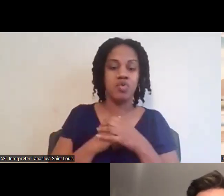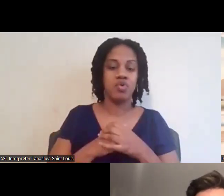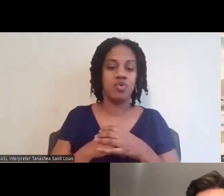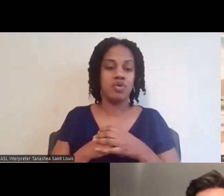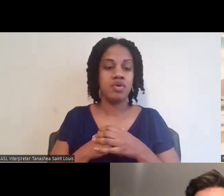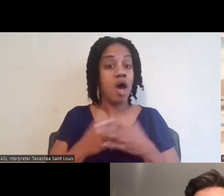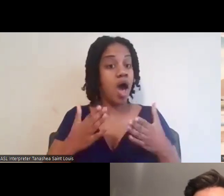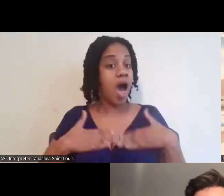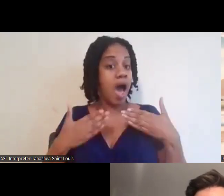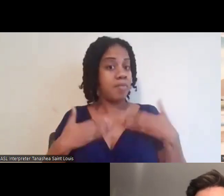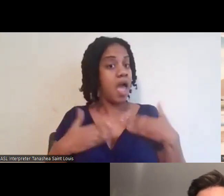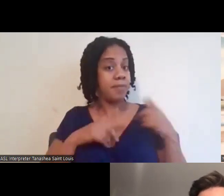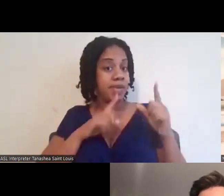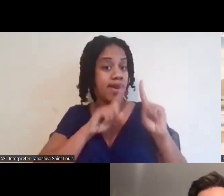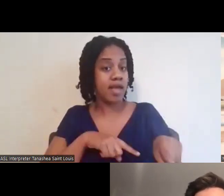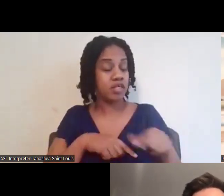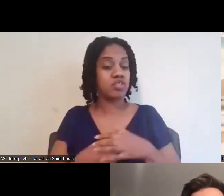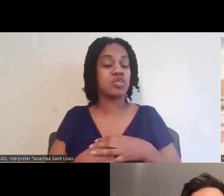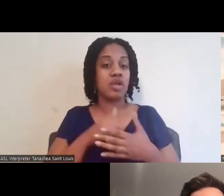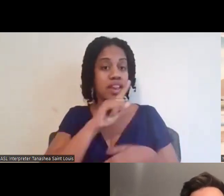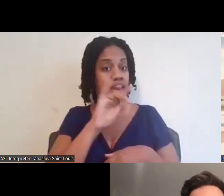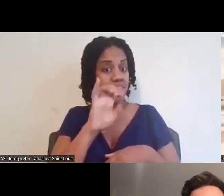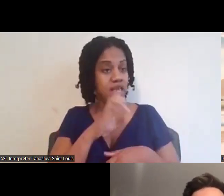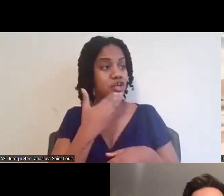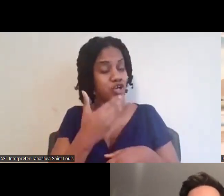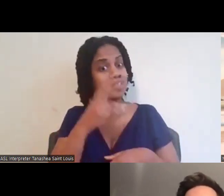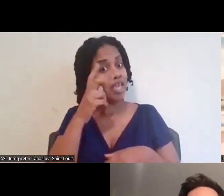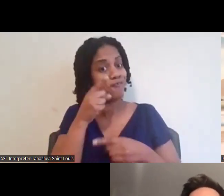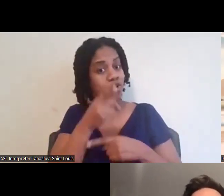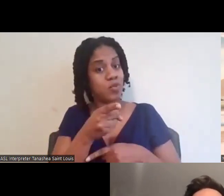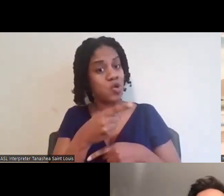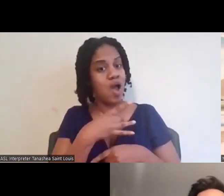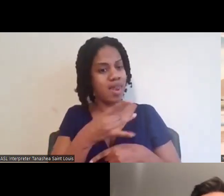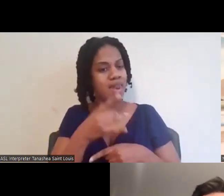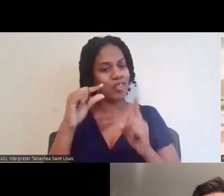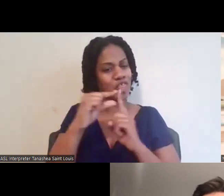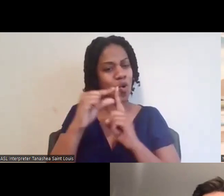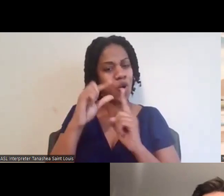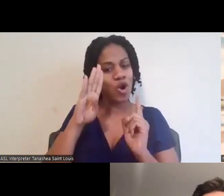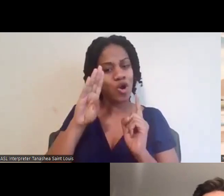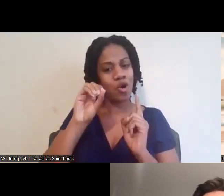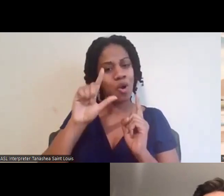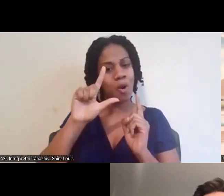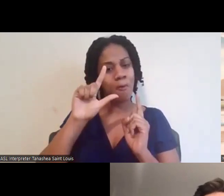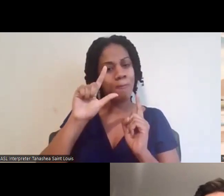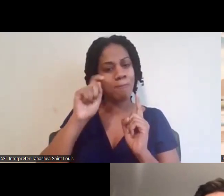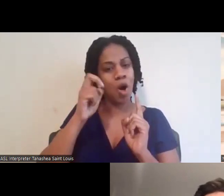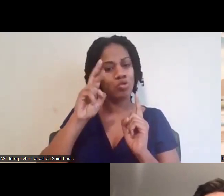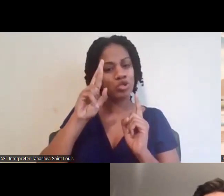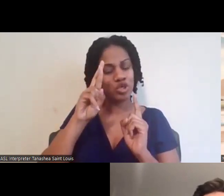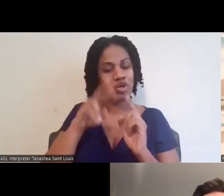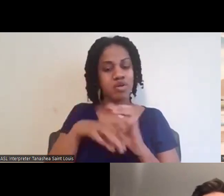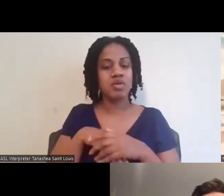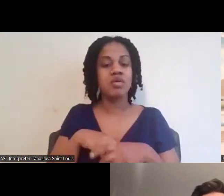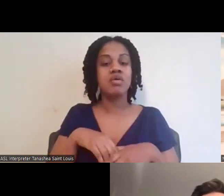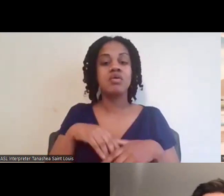I'm happy to take that one. Lee, good to hear from you. And I like that word bolstered. I feel the same way. So